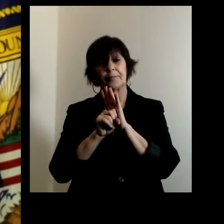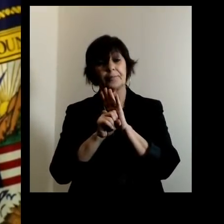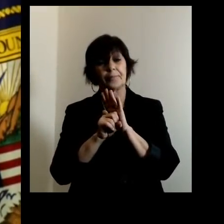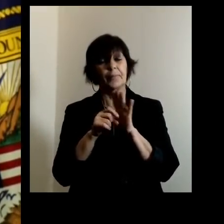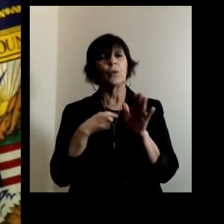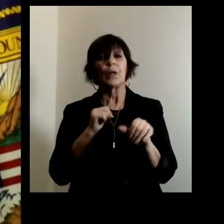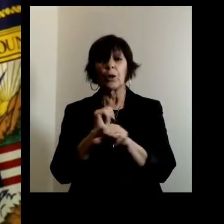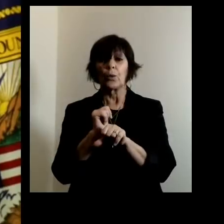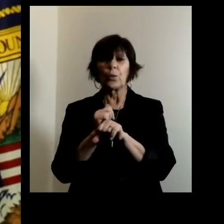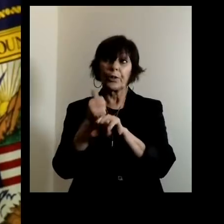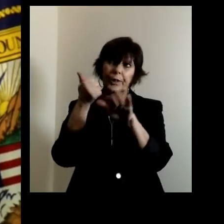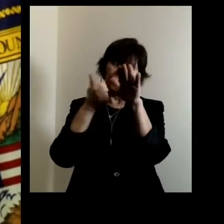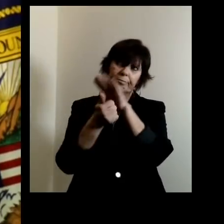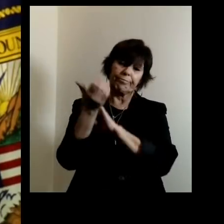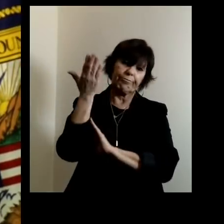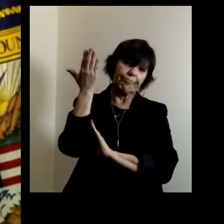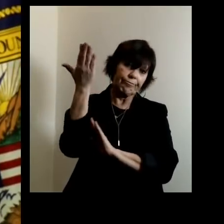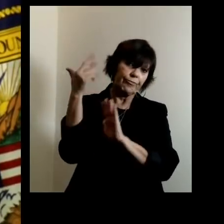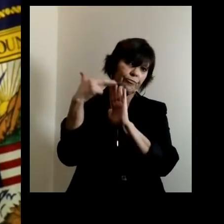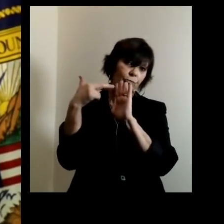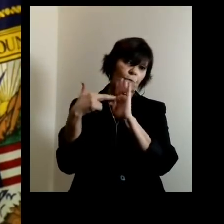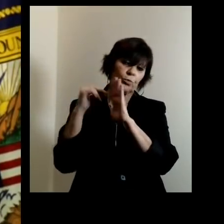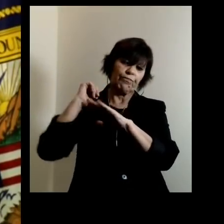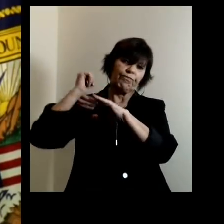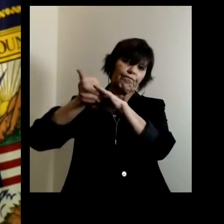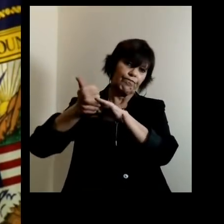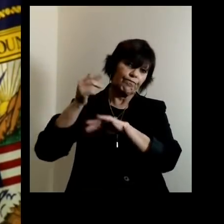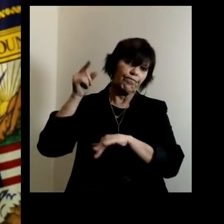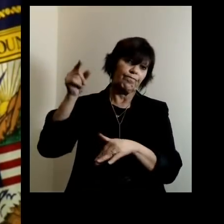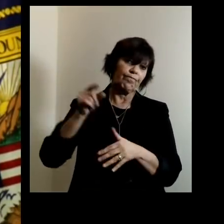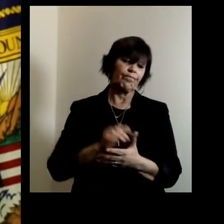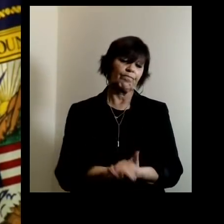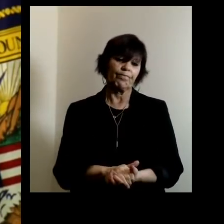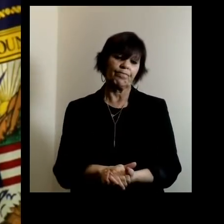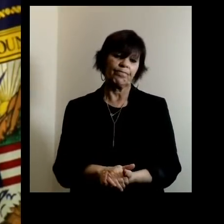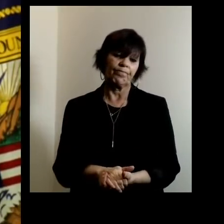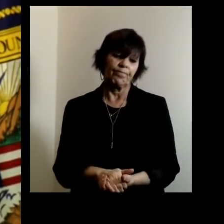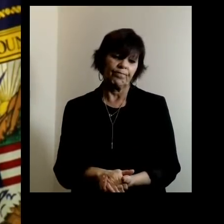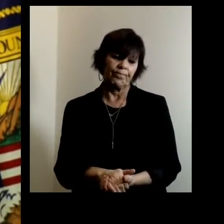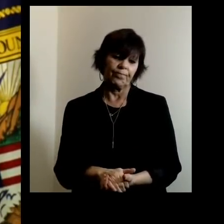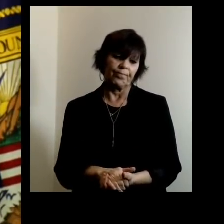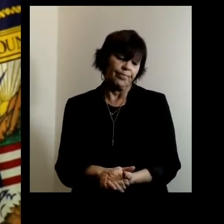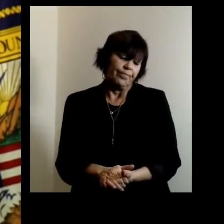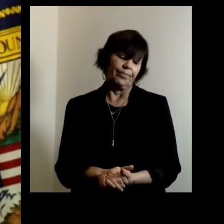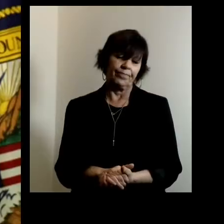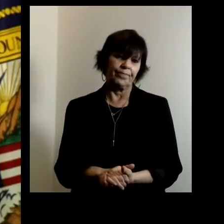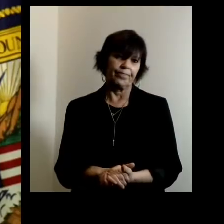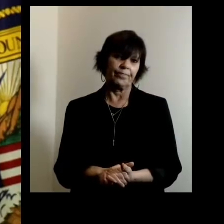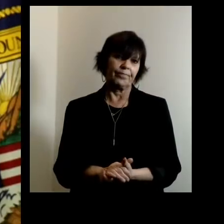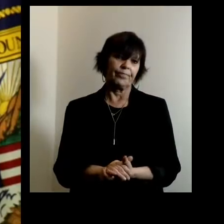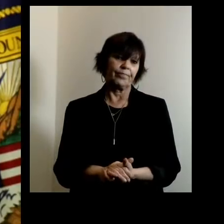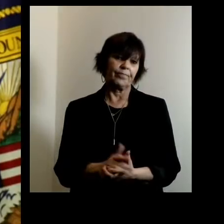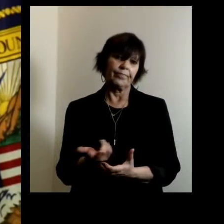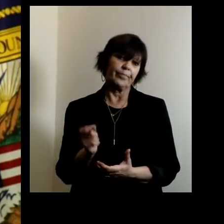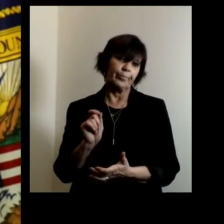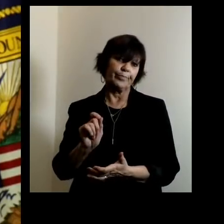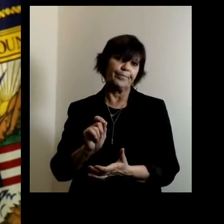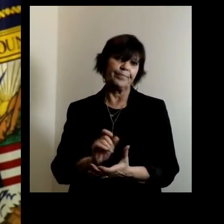working under the auspices of the rules that are in place. And I'll just leave it at that.